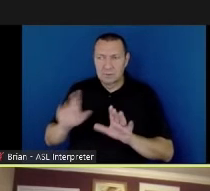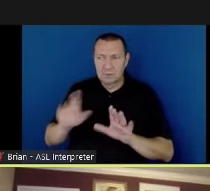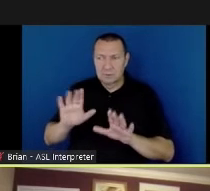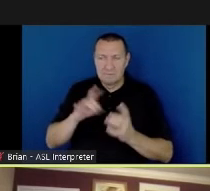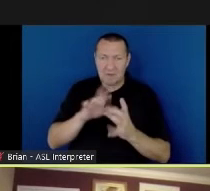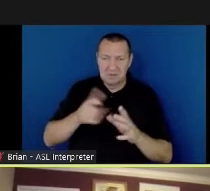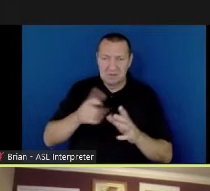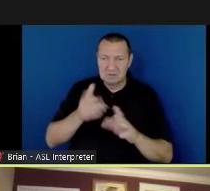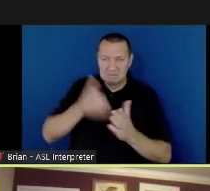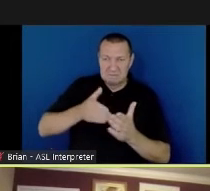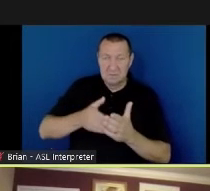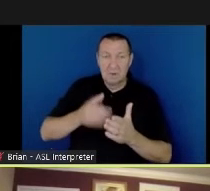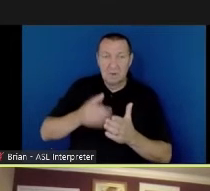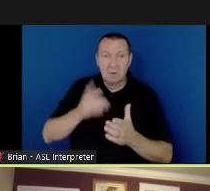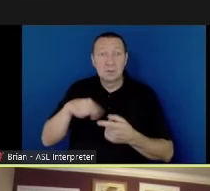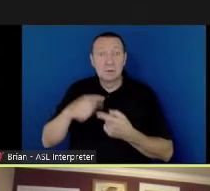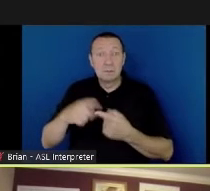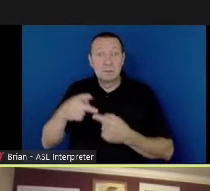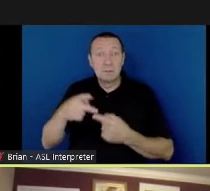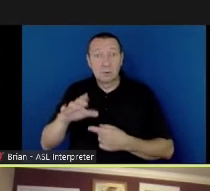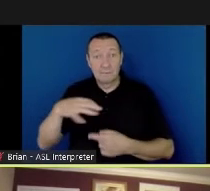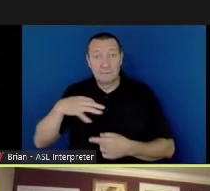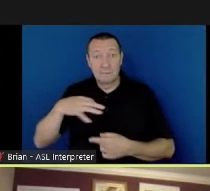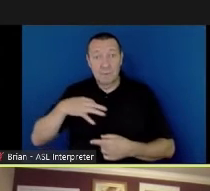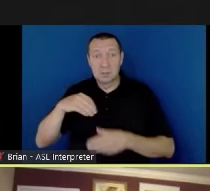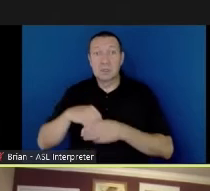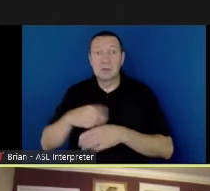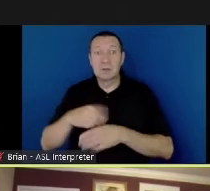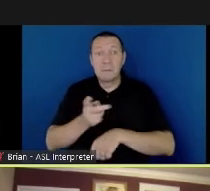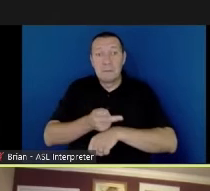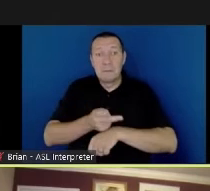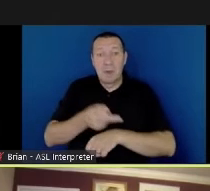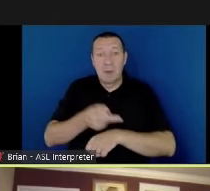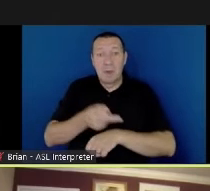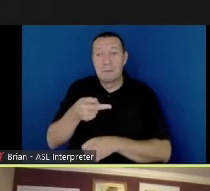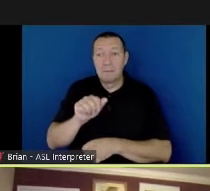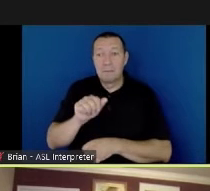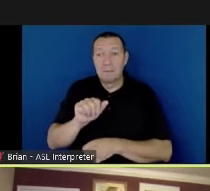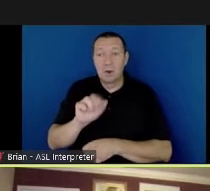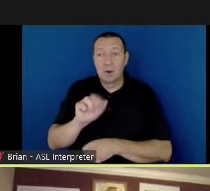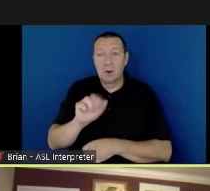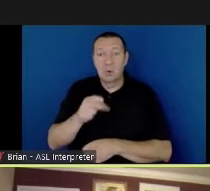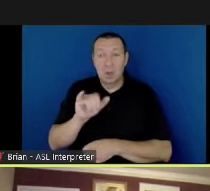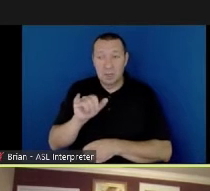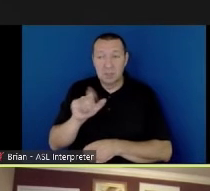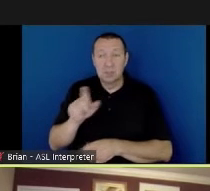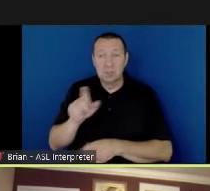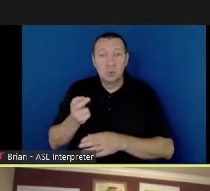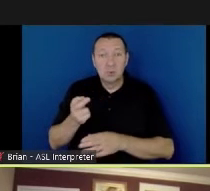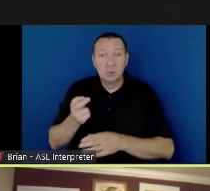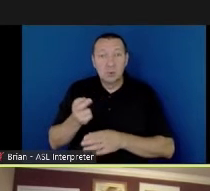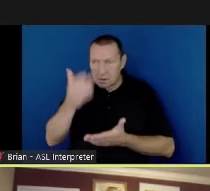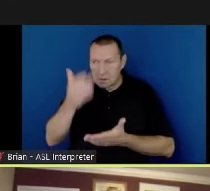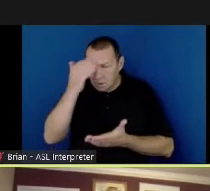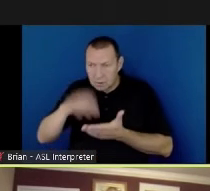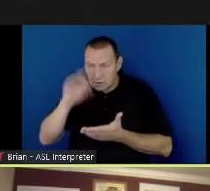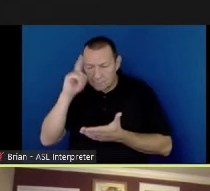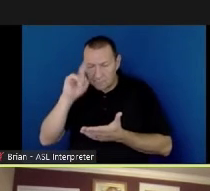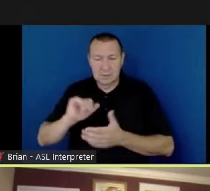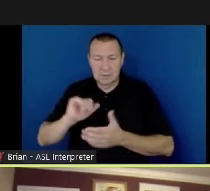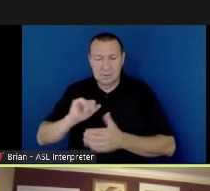Paraguay, and she used this knowledge to lead initiatives to prevent